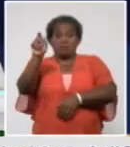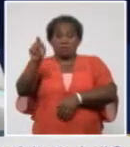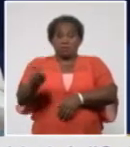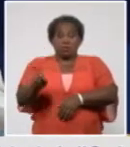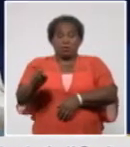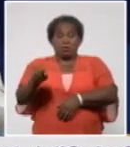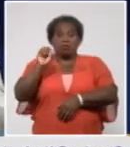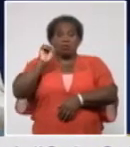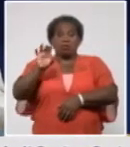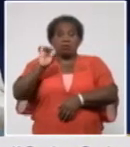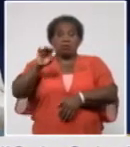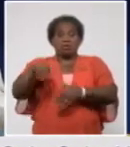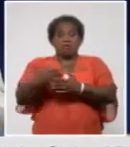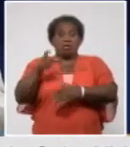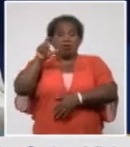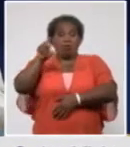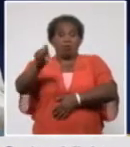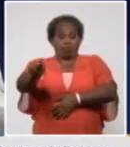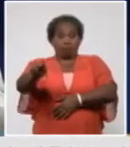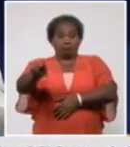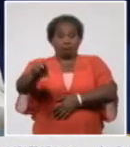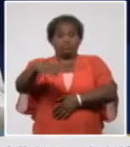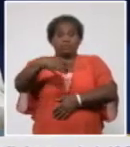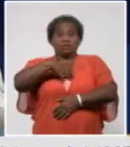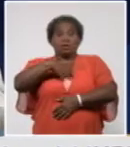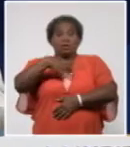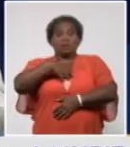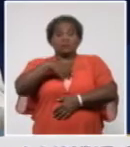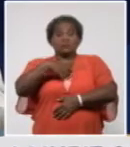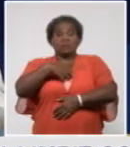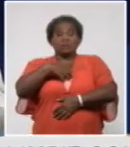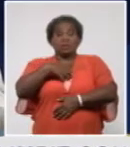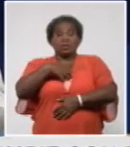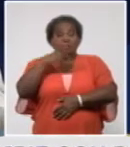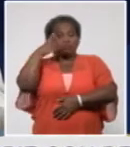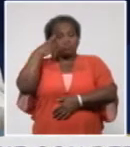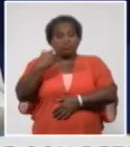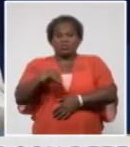449, are discharged and recovered from the disease.